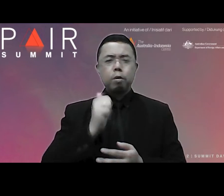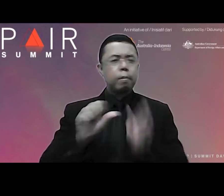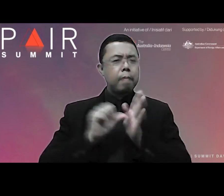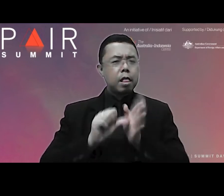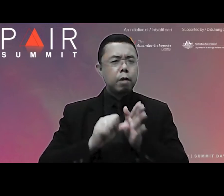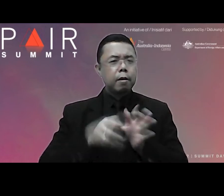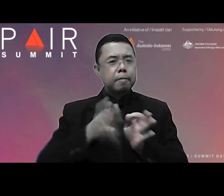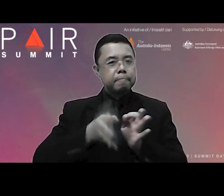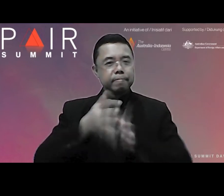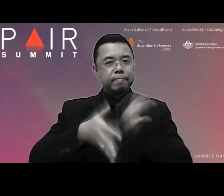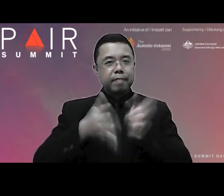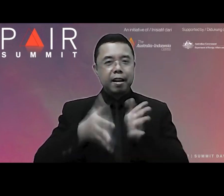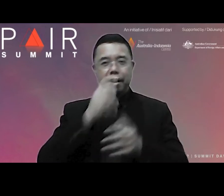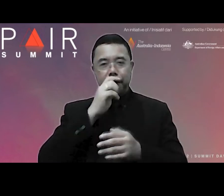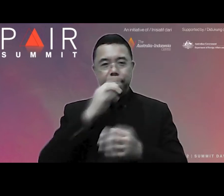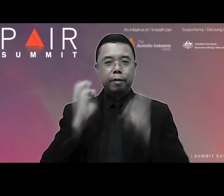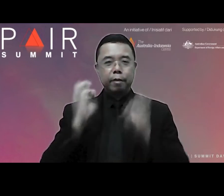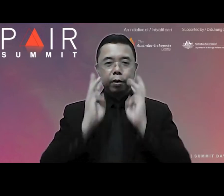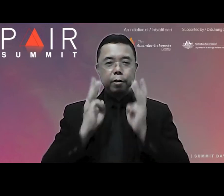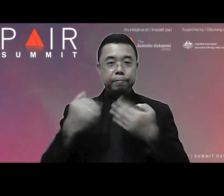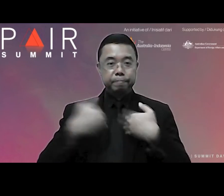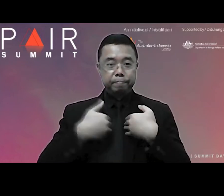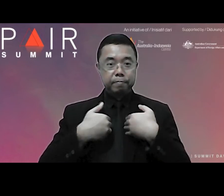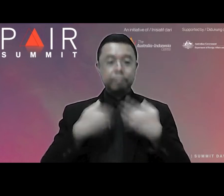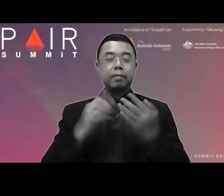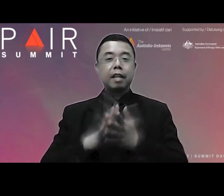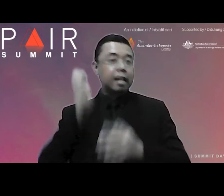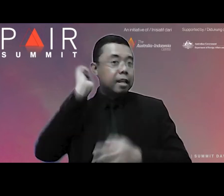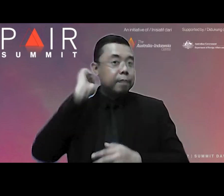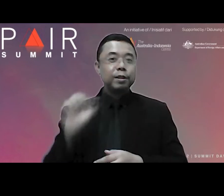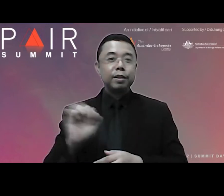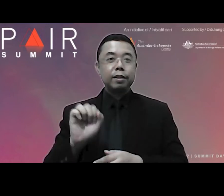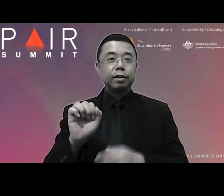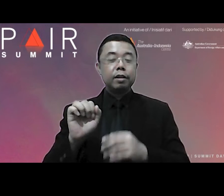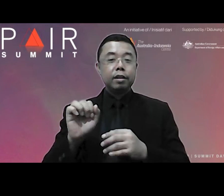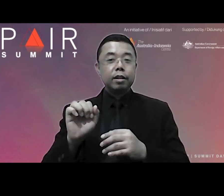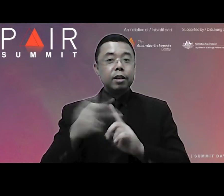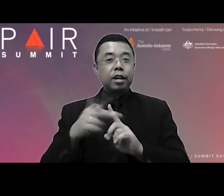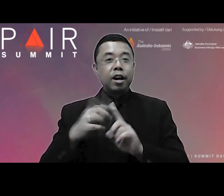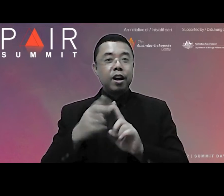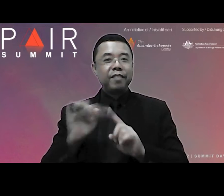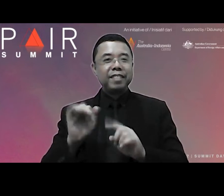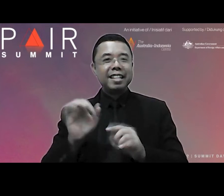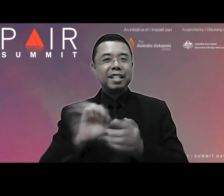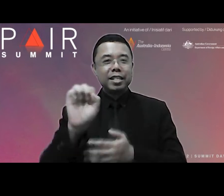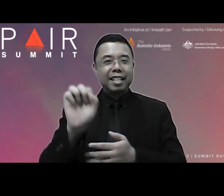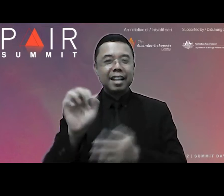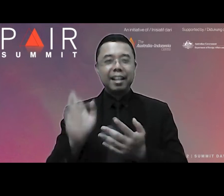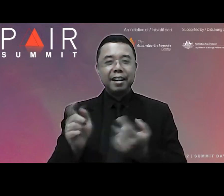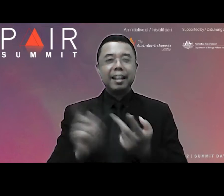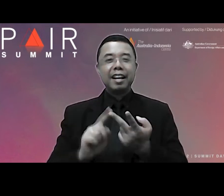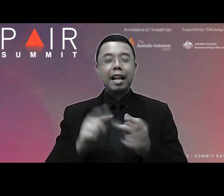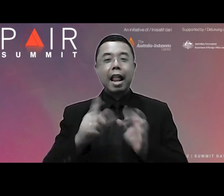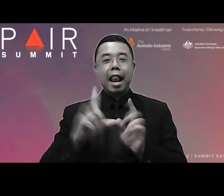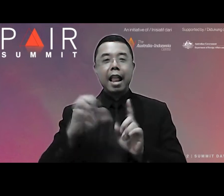and Sophie. My apologies if I have that wrong. And also Laguna is providing an interpretation service. So you can listen